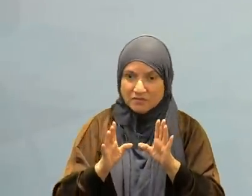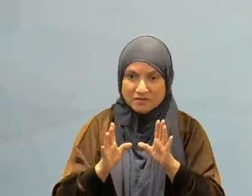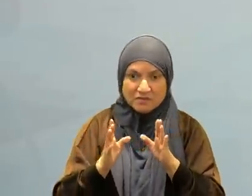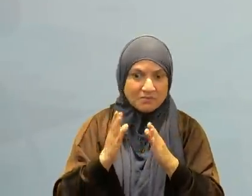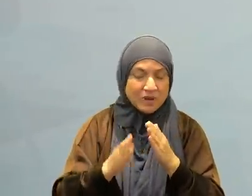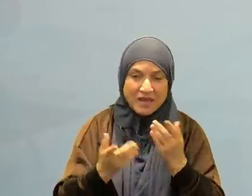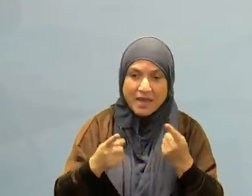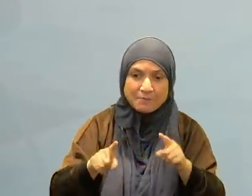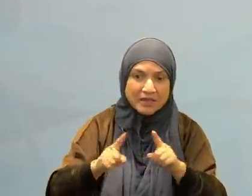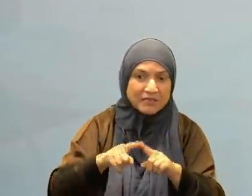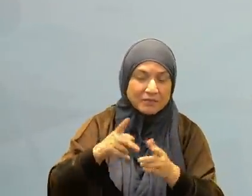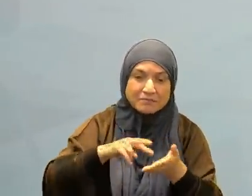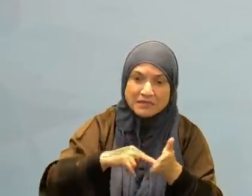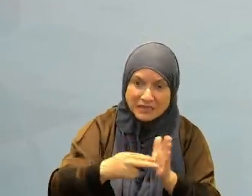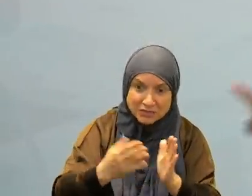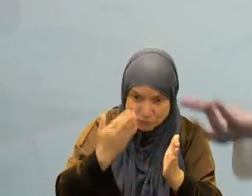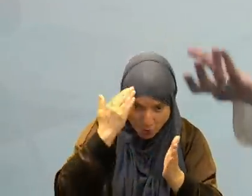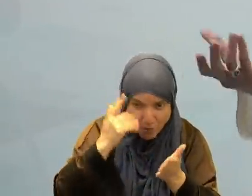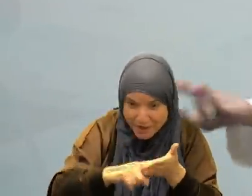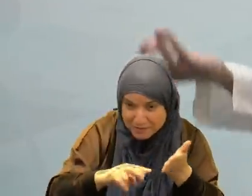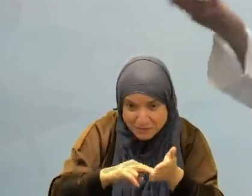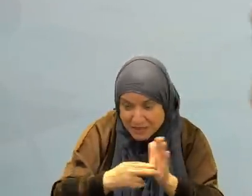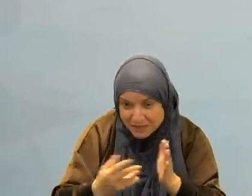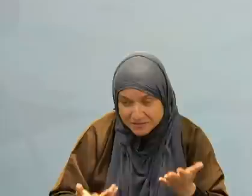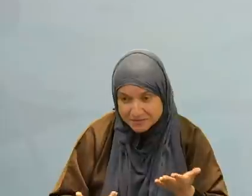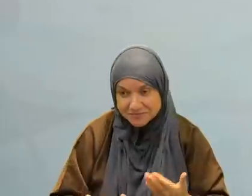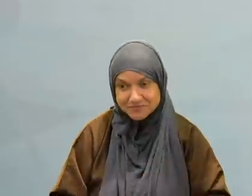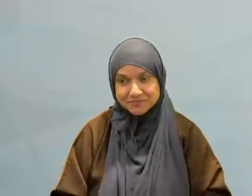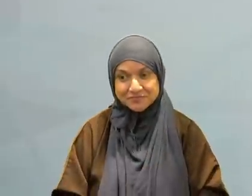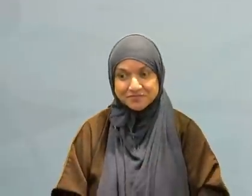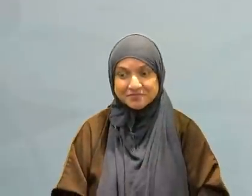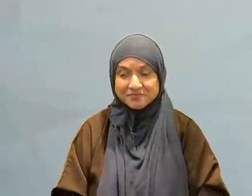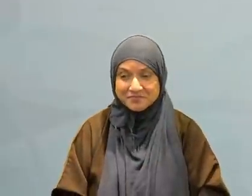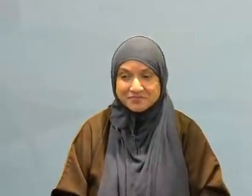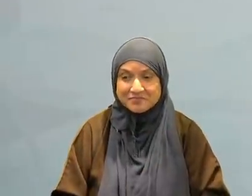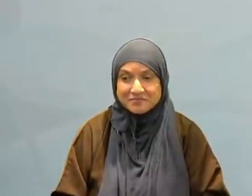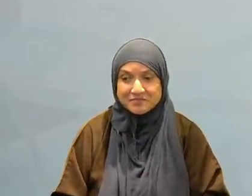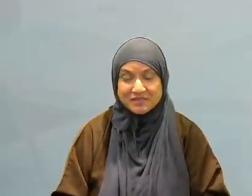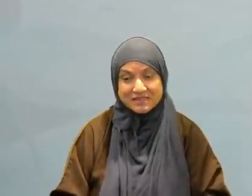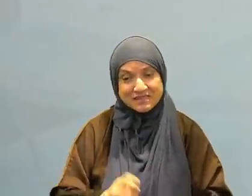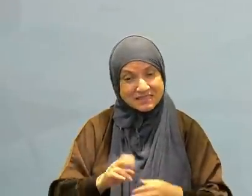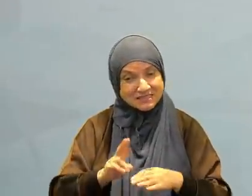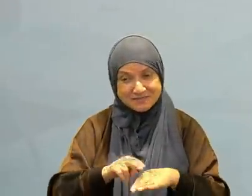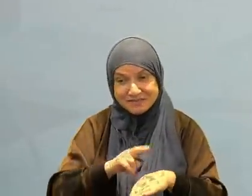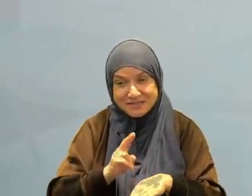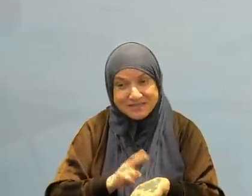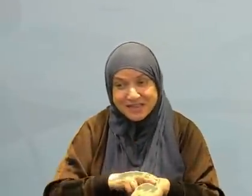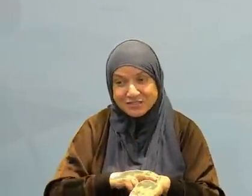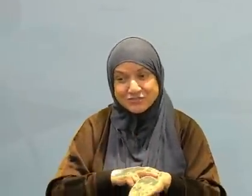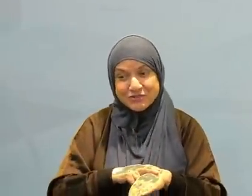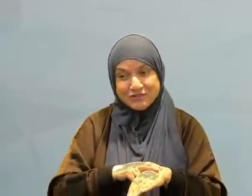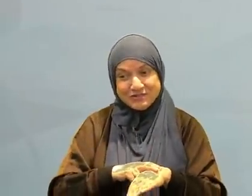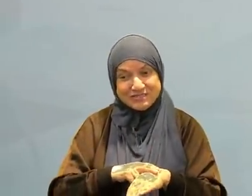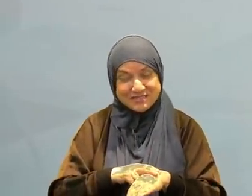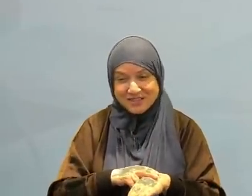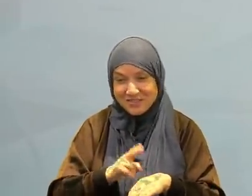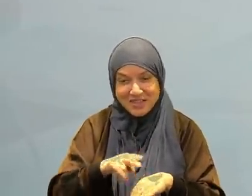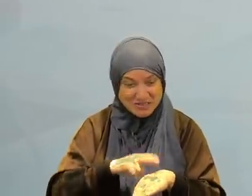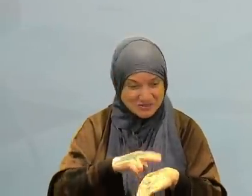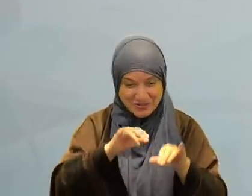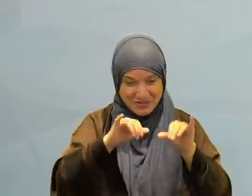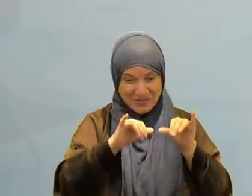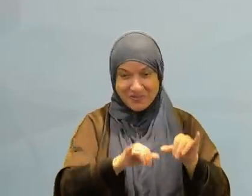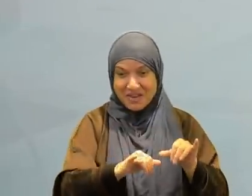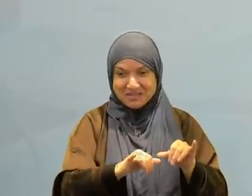is ibadah, and it's actually a unique act of resistance that you have as American Muslims. It's stunning. Who